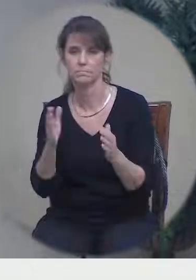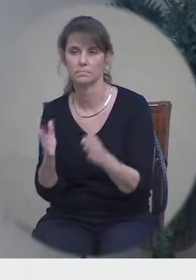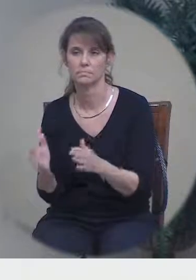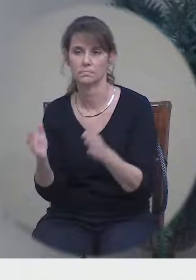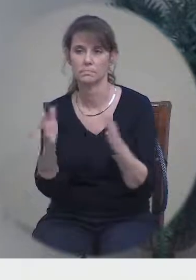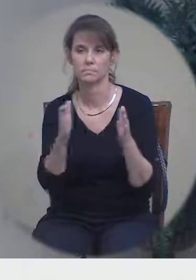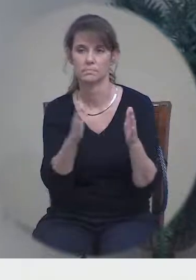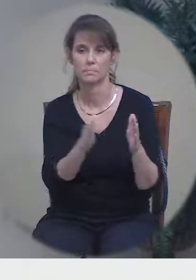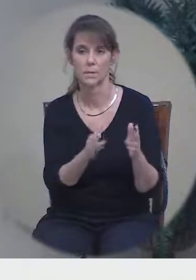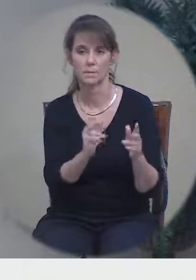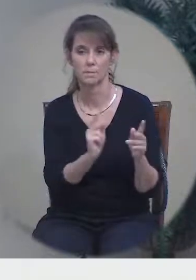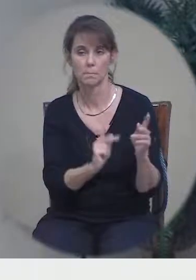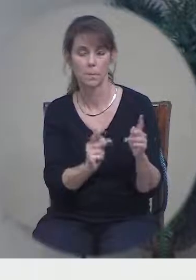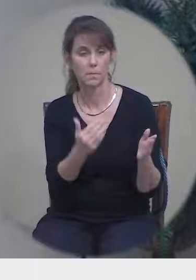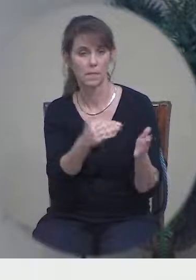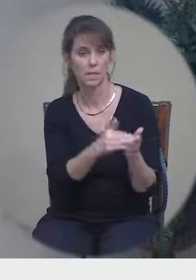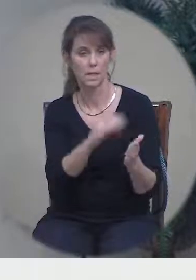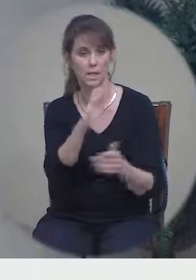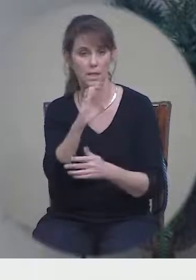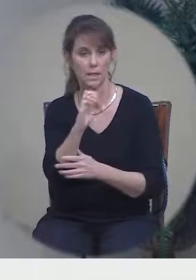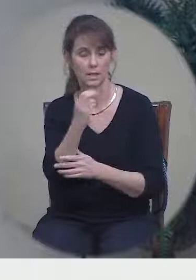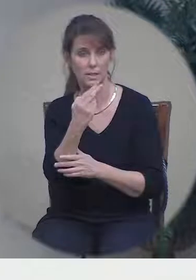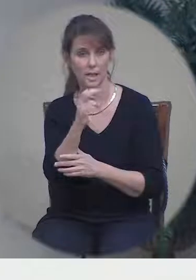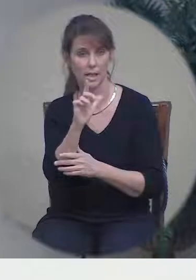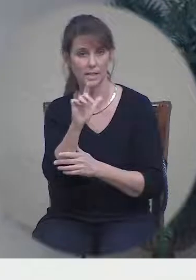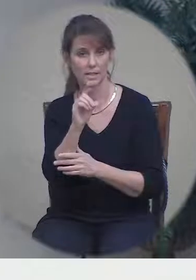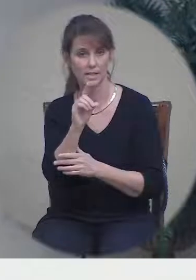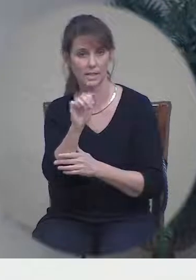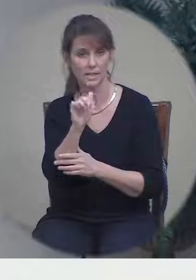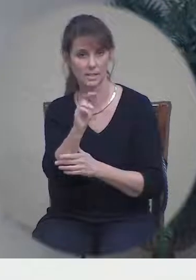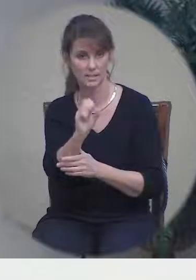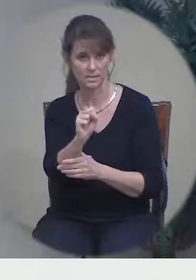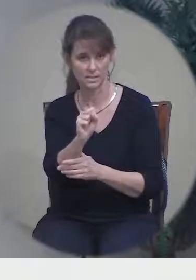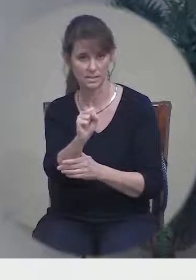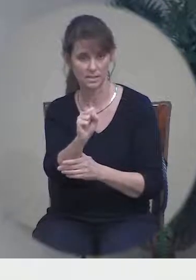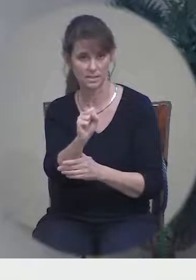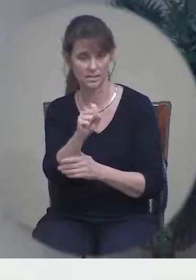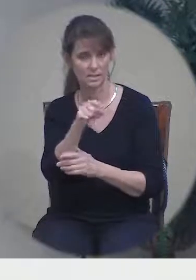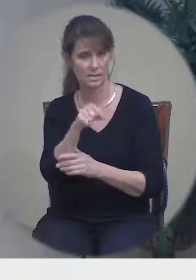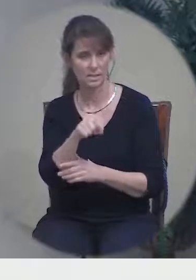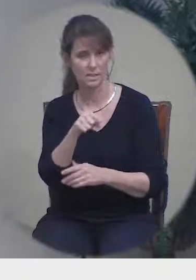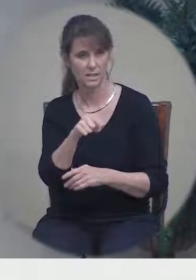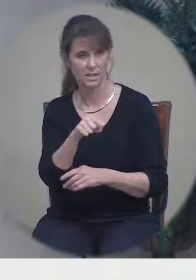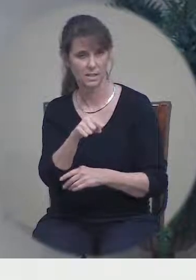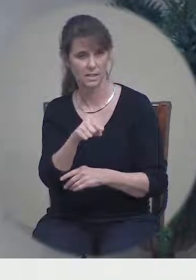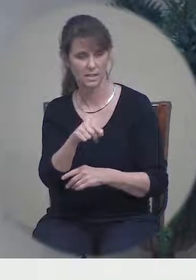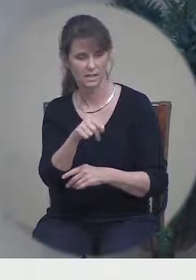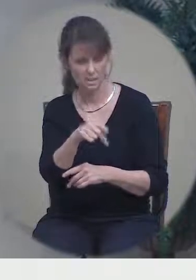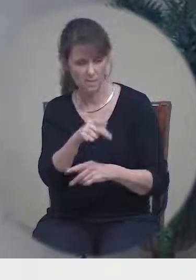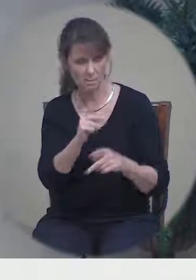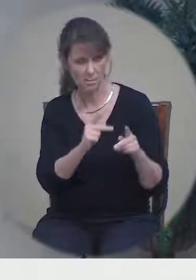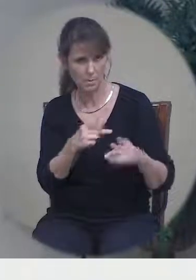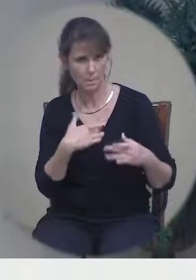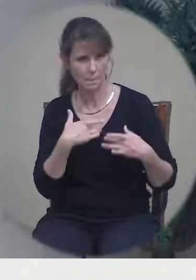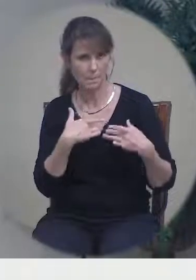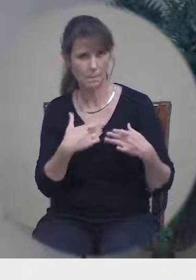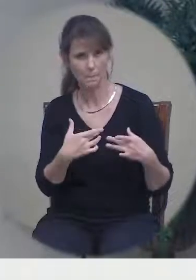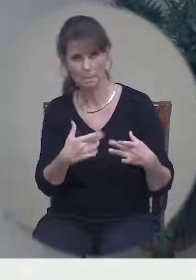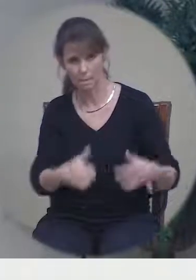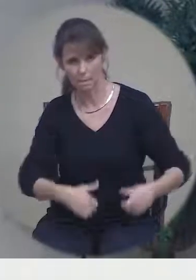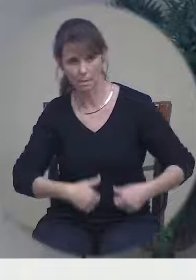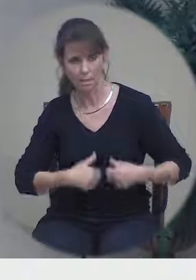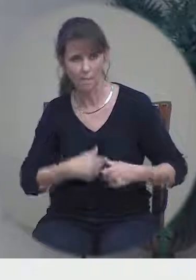how the Babylonians are referred to. Not the same group of people. Most people think these are desert nomads and who had kind